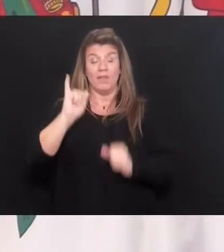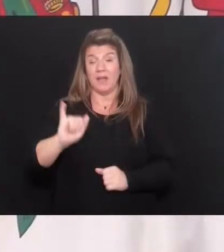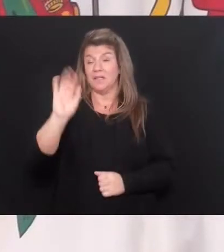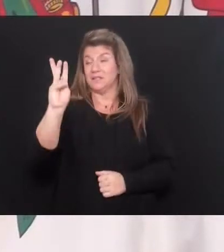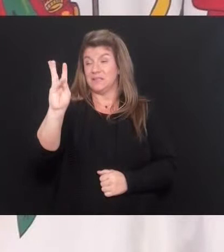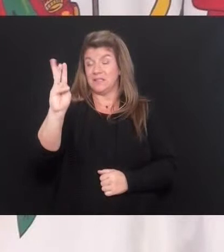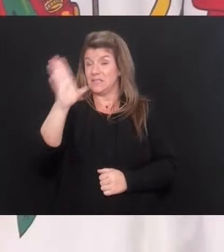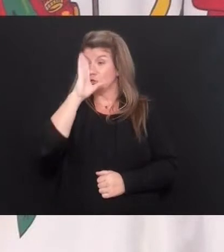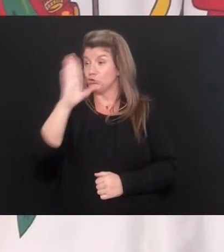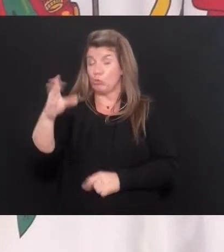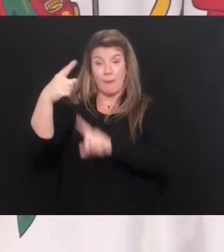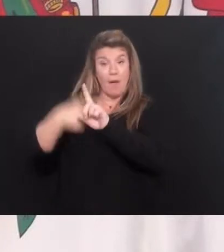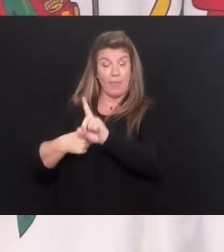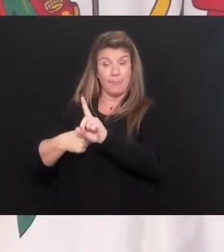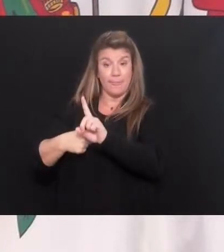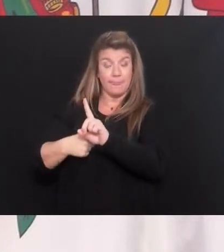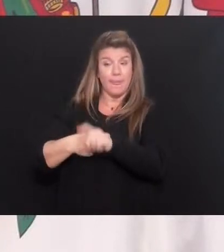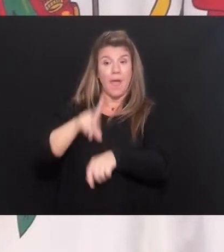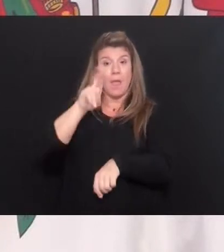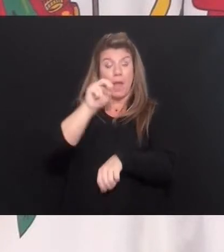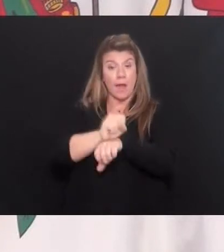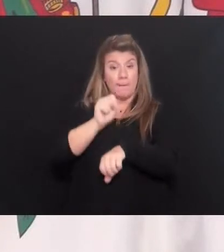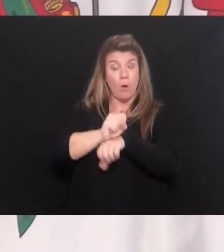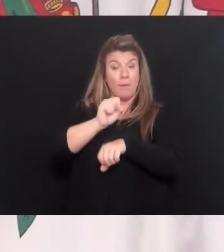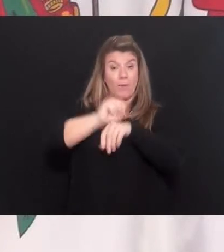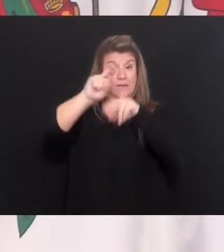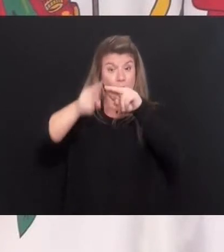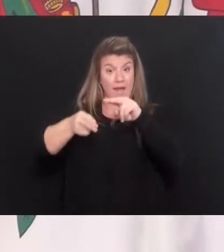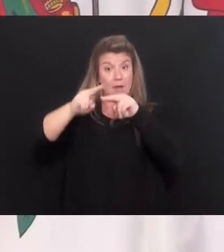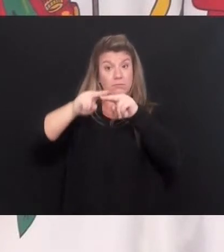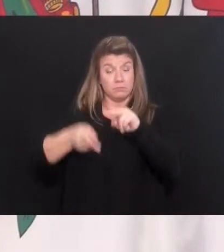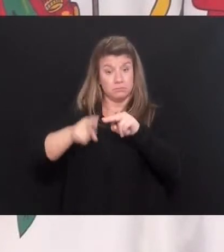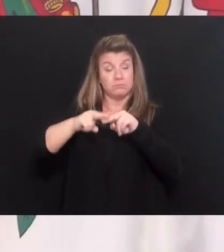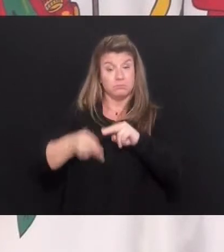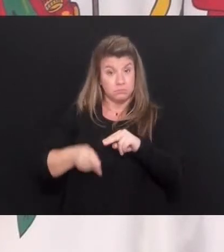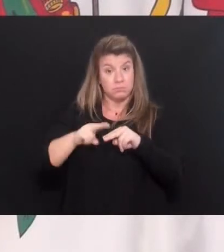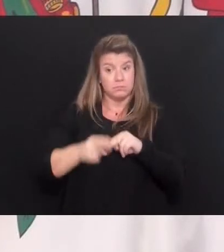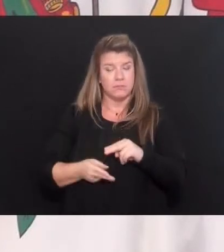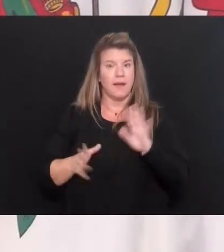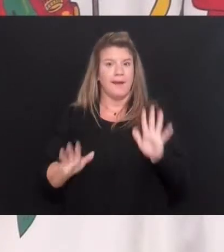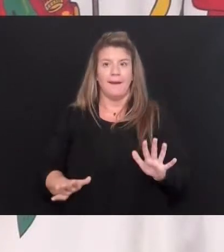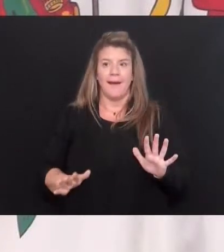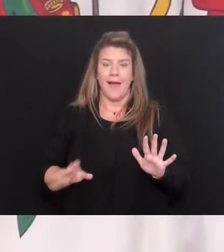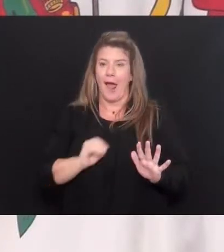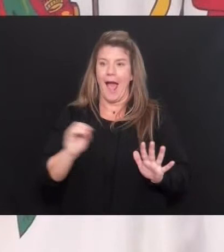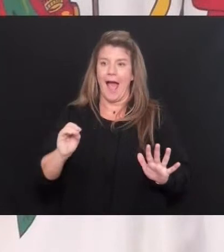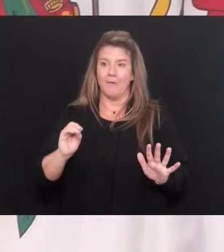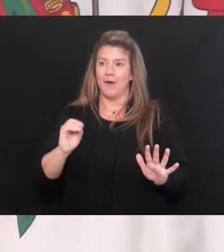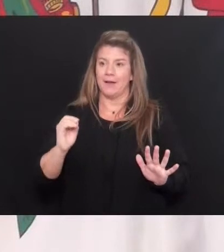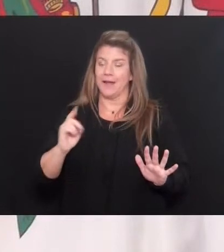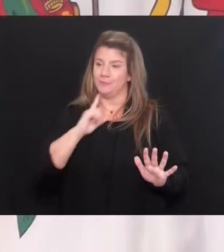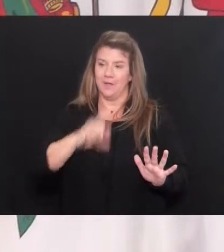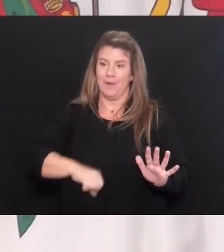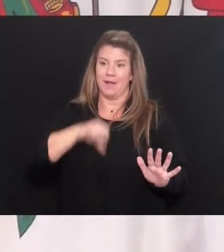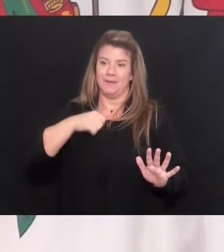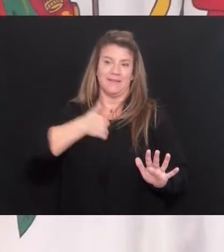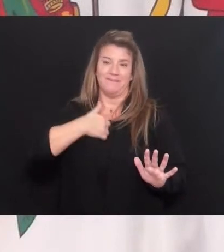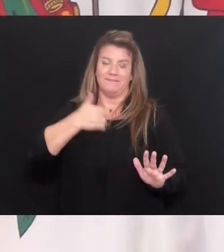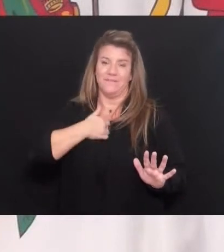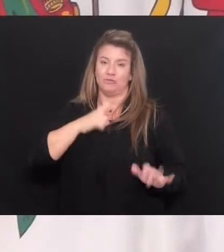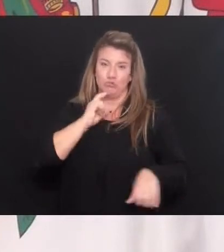straight month that the unemployment rate has gone down. You know, no one is more proud of that than myself. You